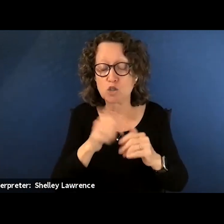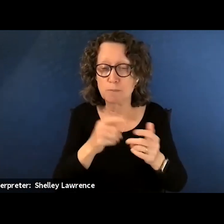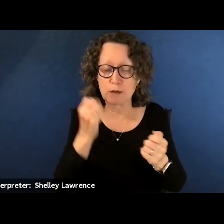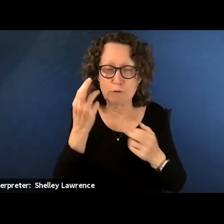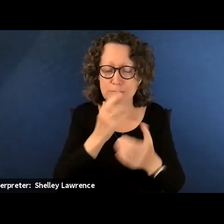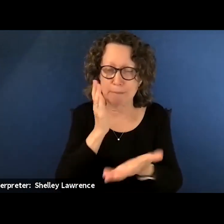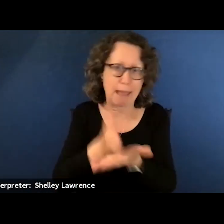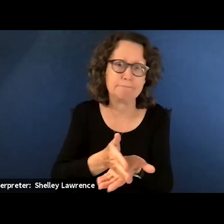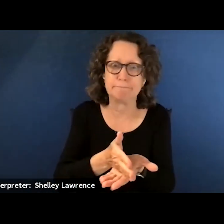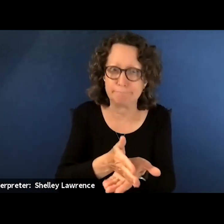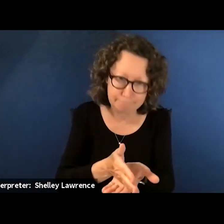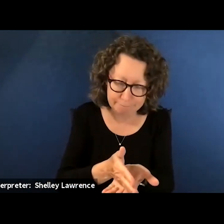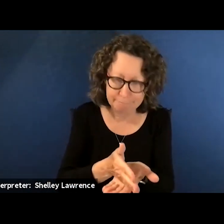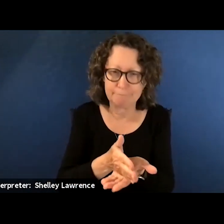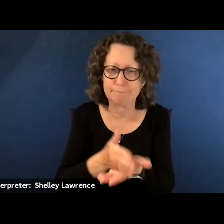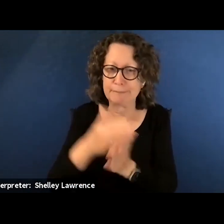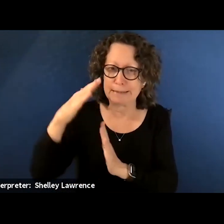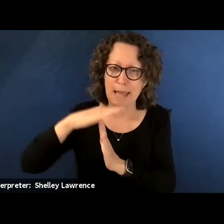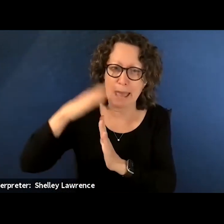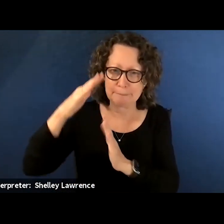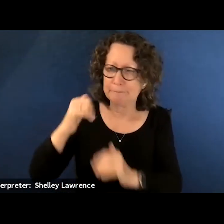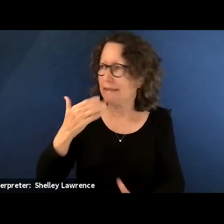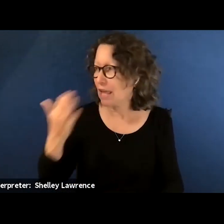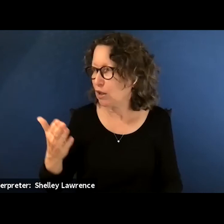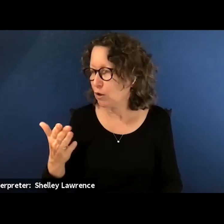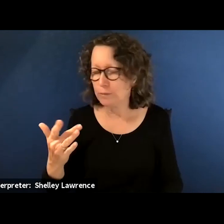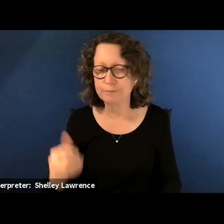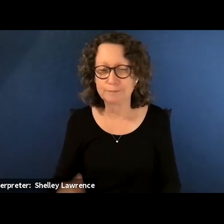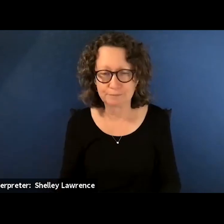reasonably Time. Thank you.